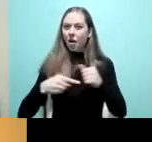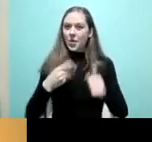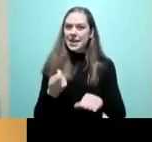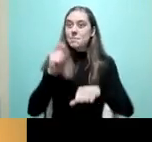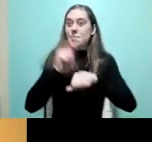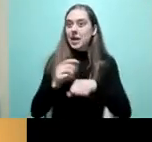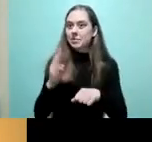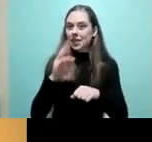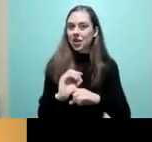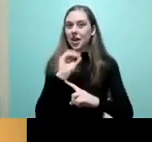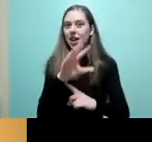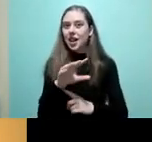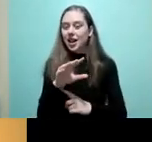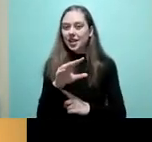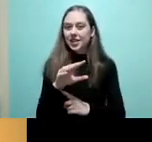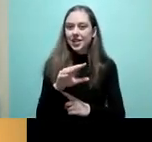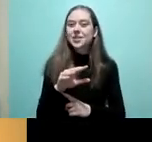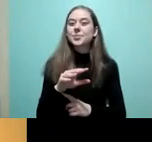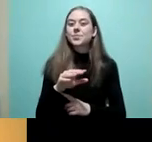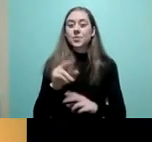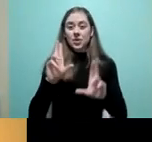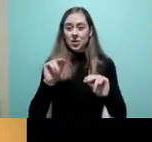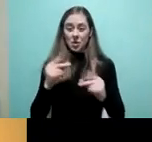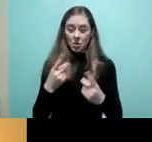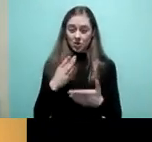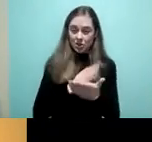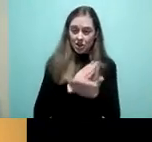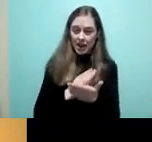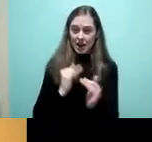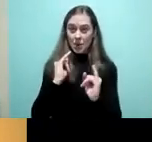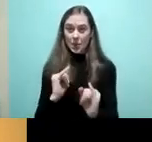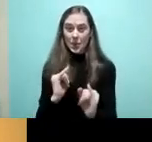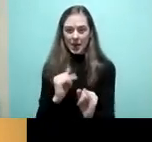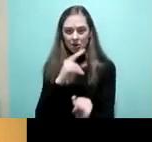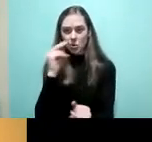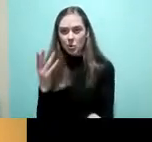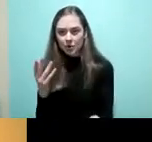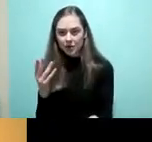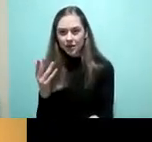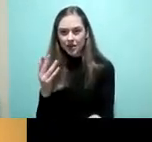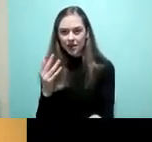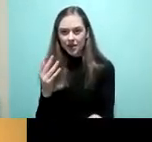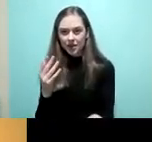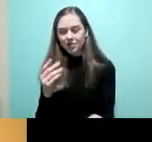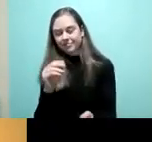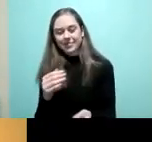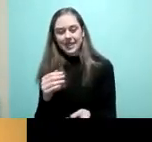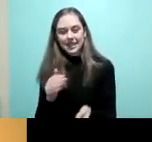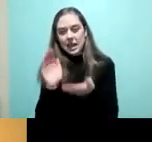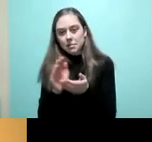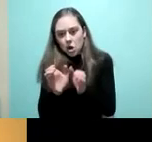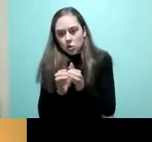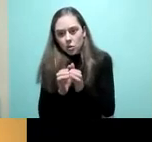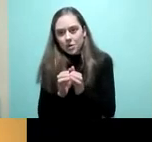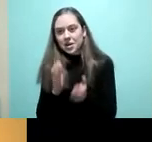their work or whatever. Nobody shares bad news. Very little people anyway share bad news, So don't get